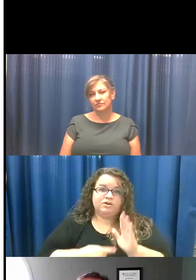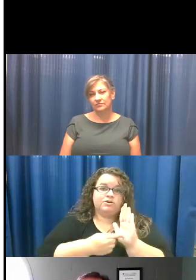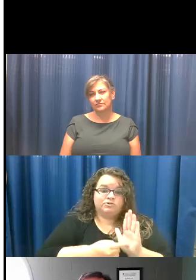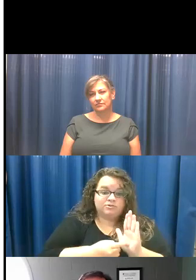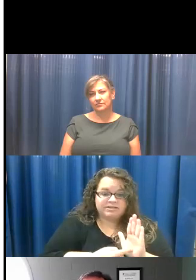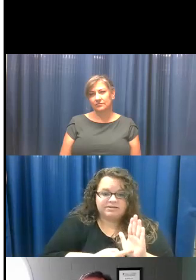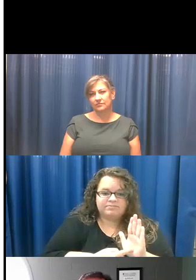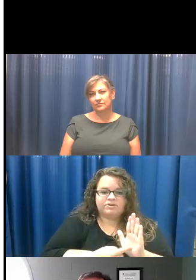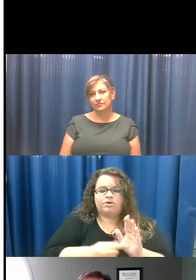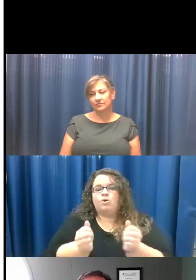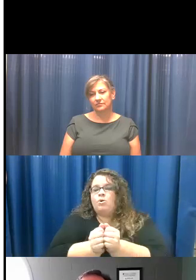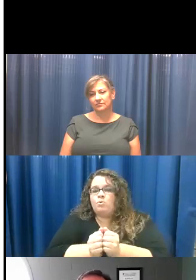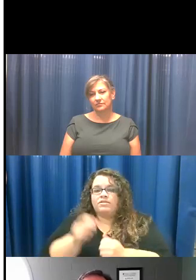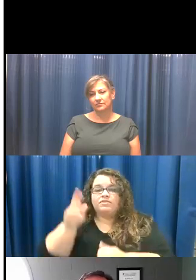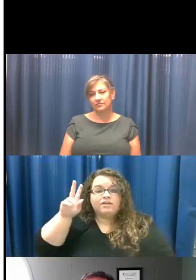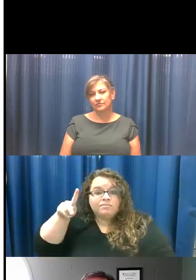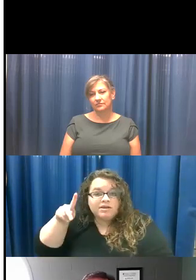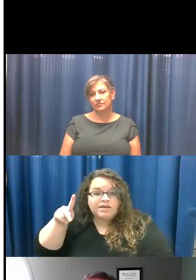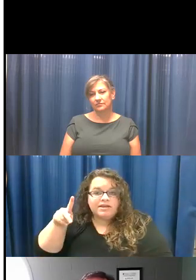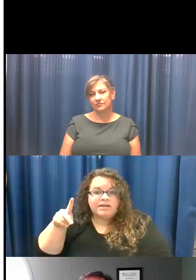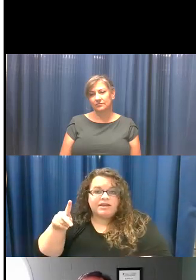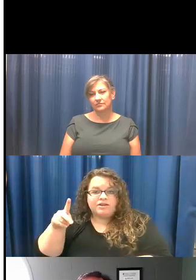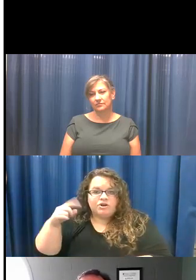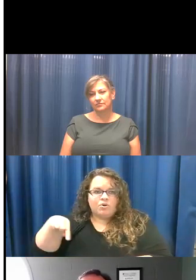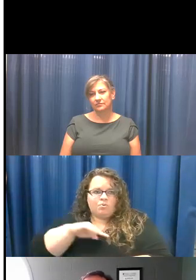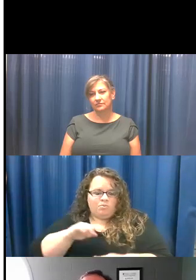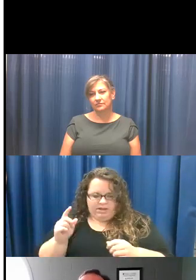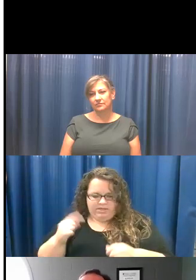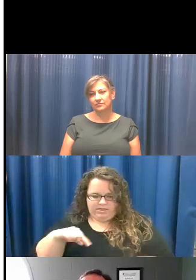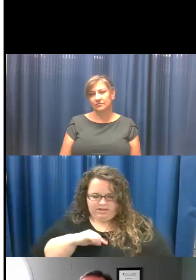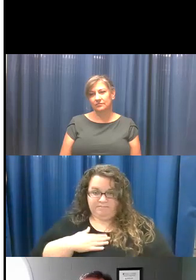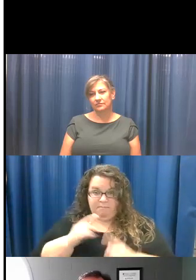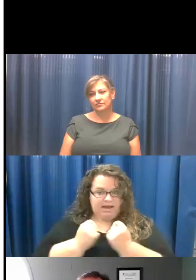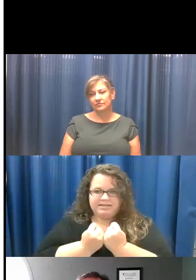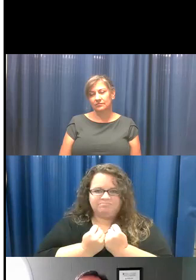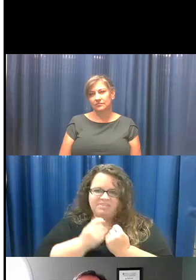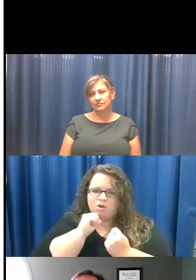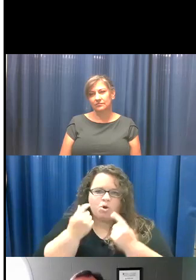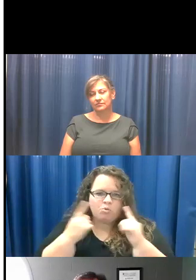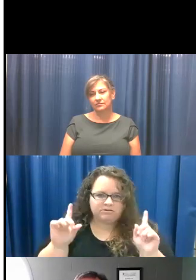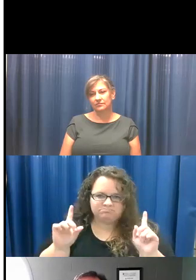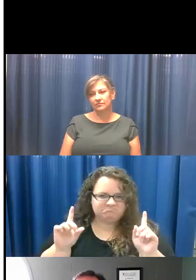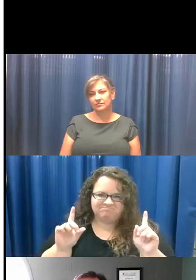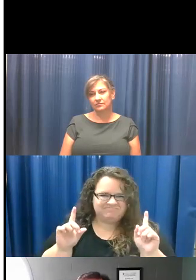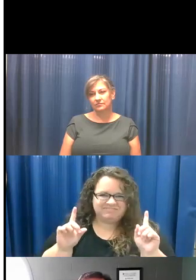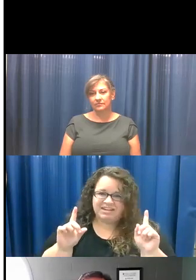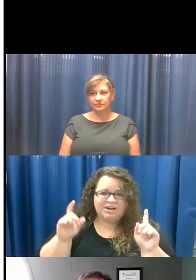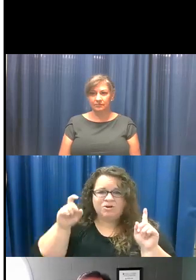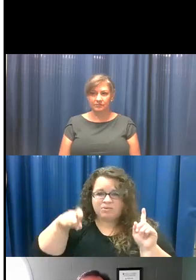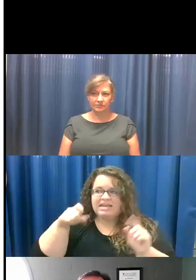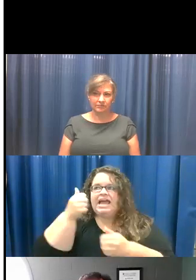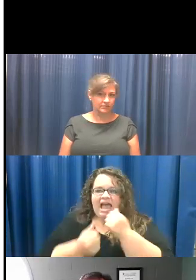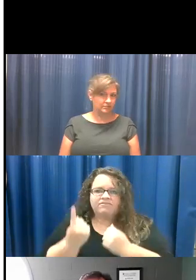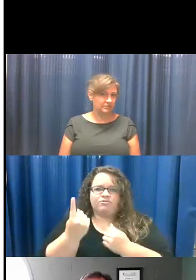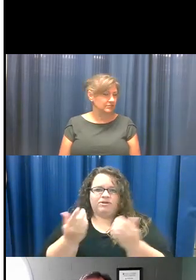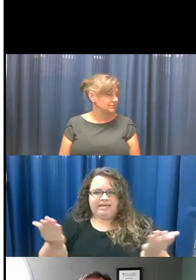team, I've told them flex time, it just isn't going to work. We need you here every day. Decision-making processes